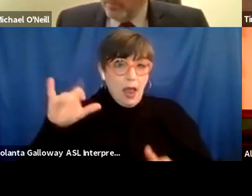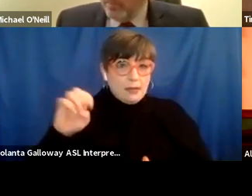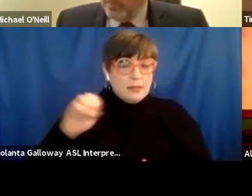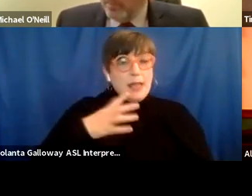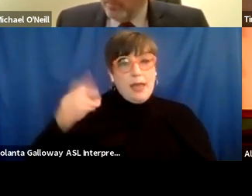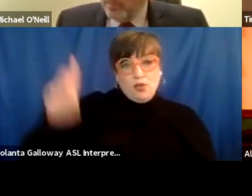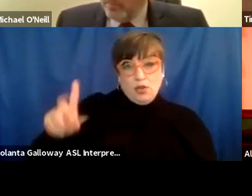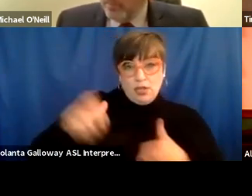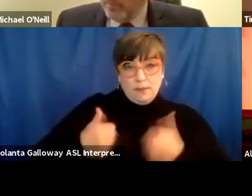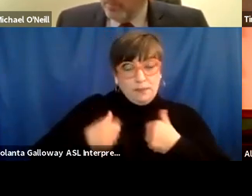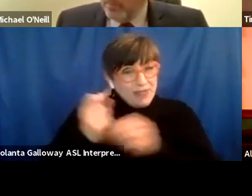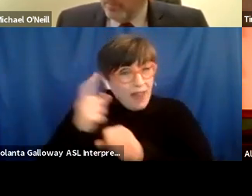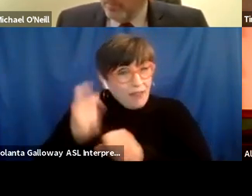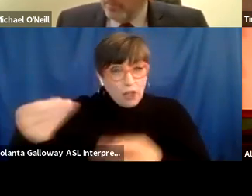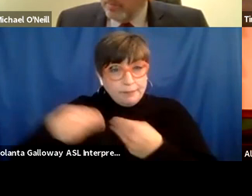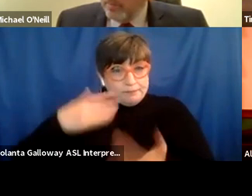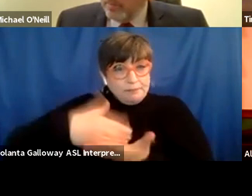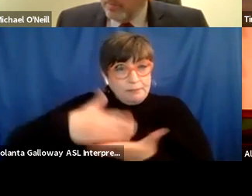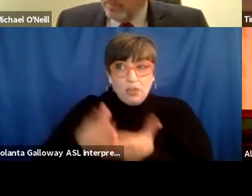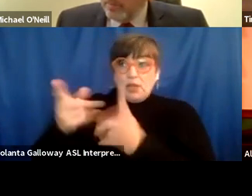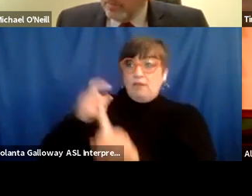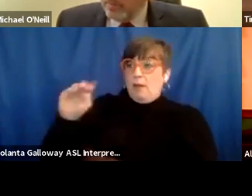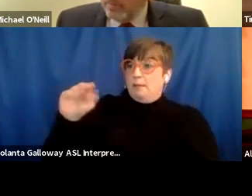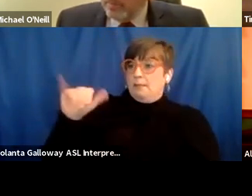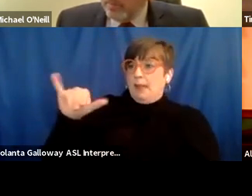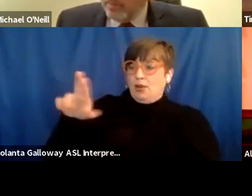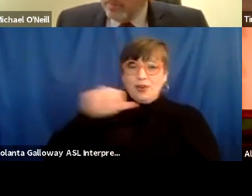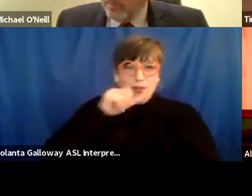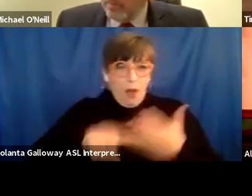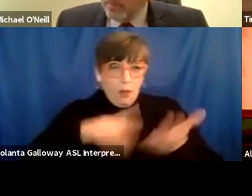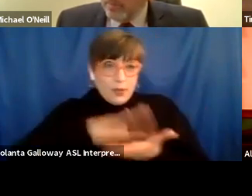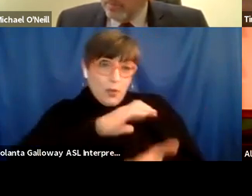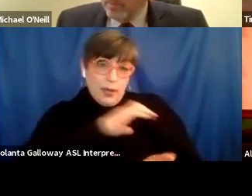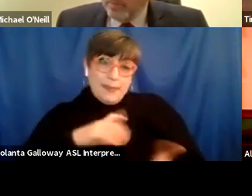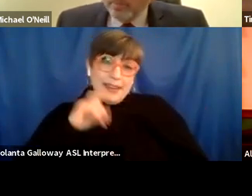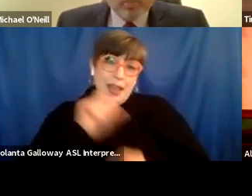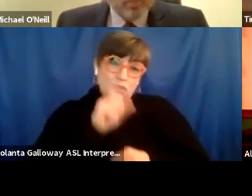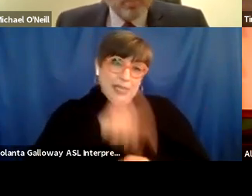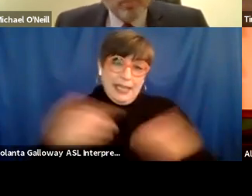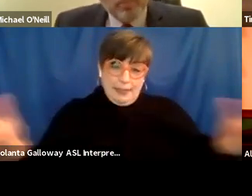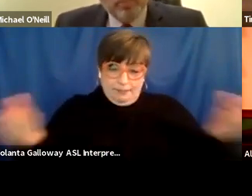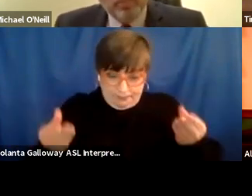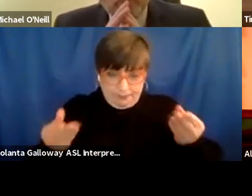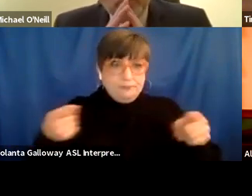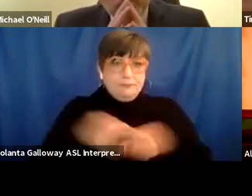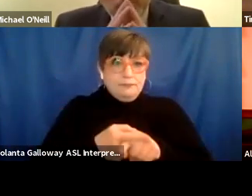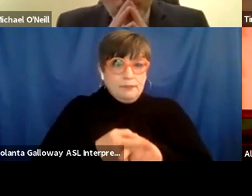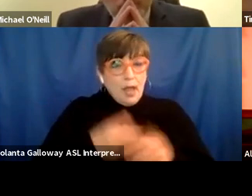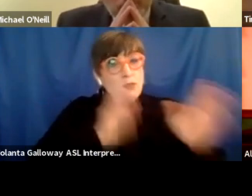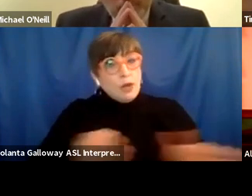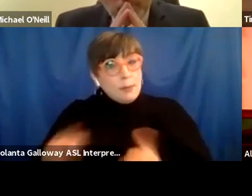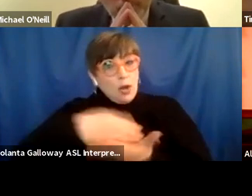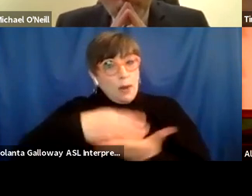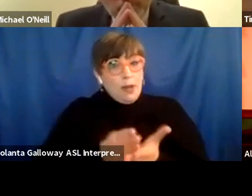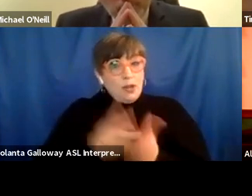budget based on what we have been given by the mayor rather than what our school communities actually need and preparing a budget proposal that provides a quality